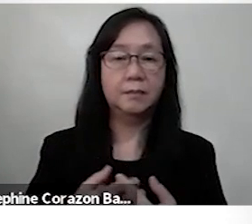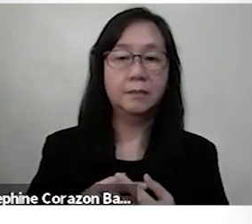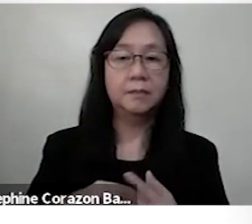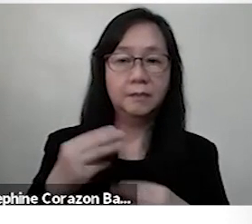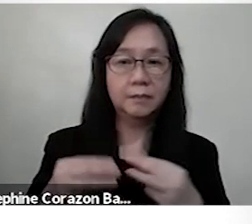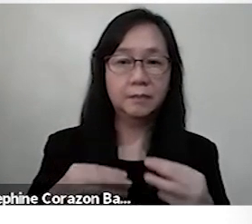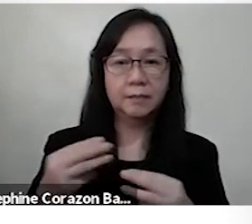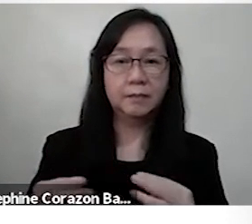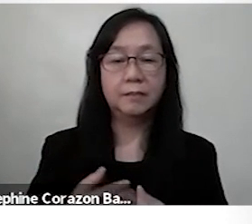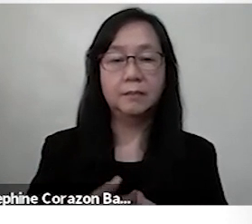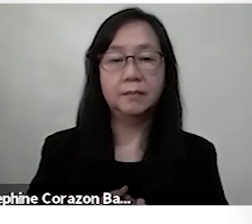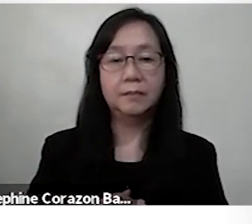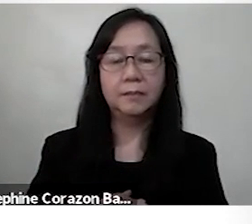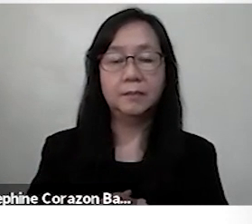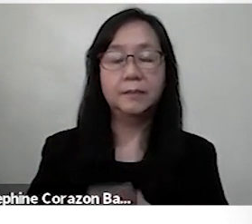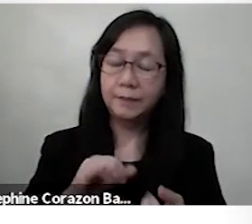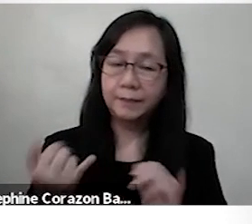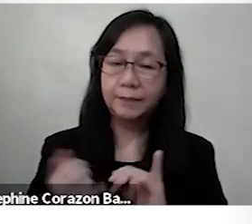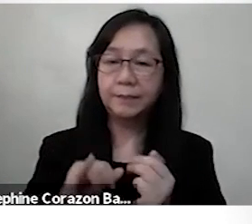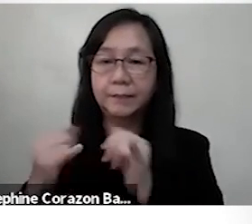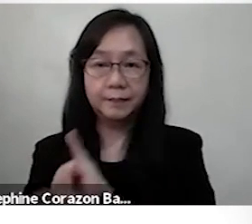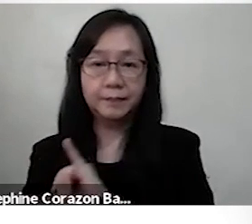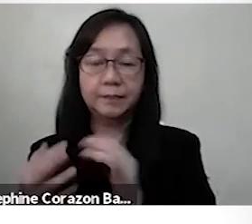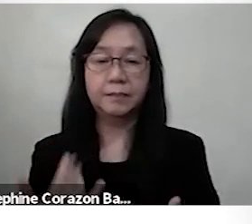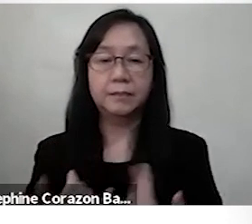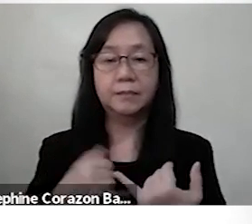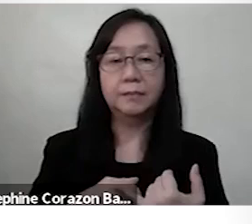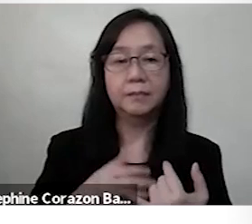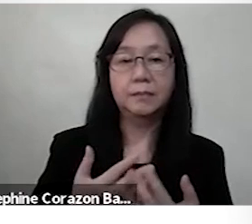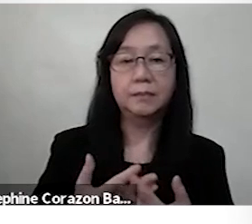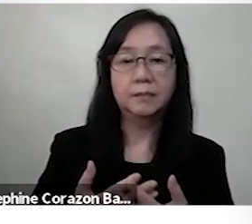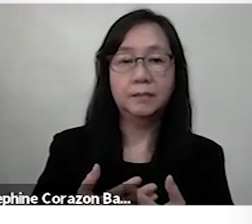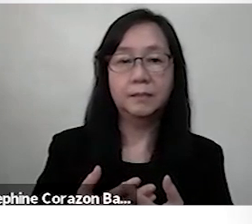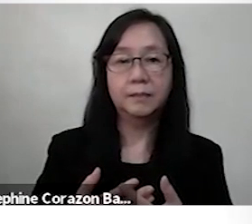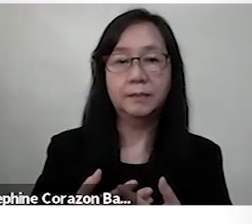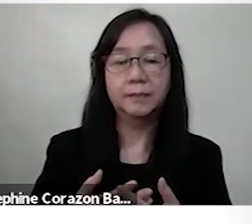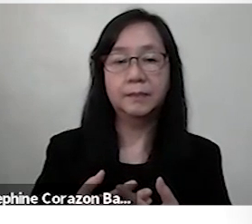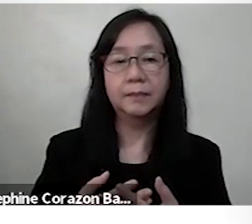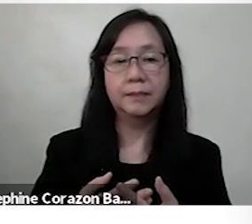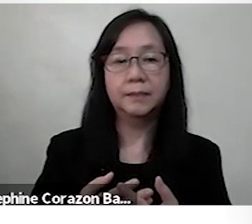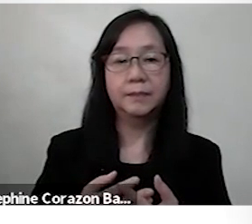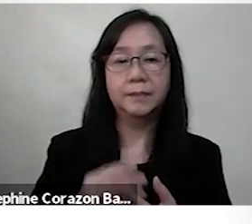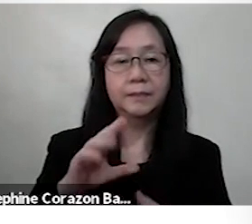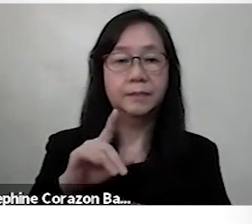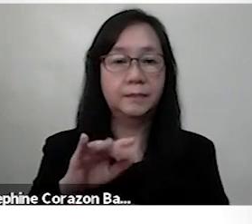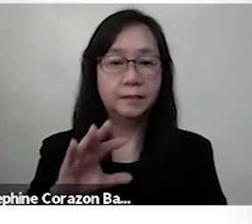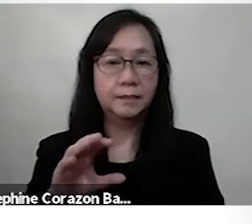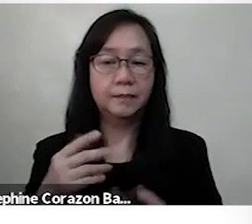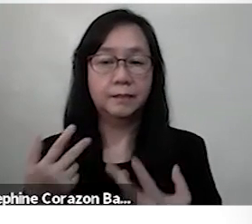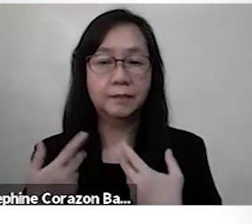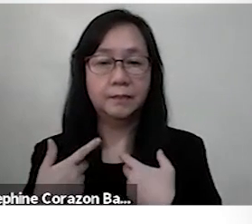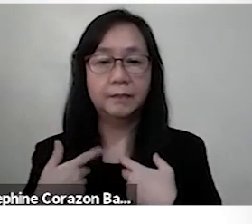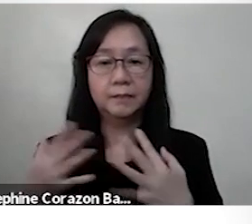otherwise CRC Cambodia also have engaged with different mechanisms such as special rapporteur,